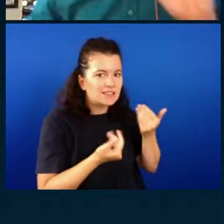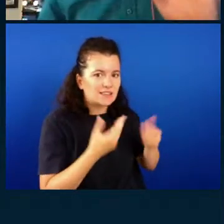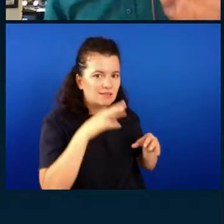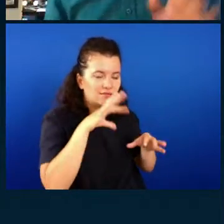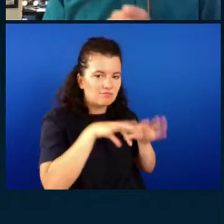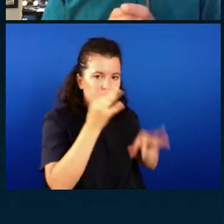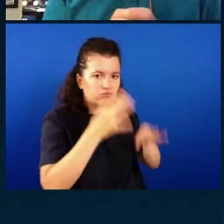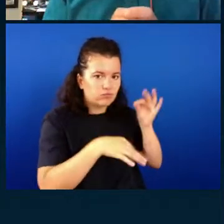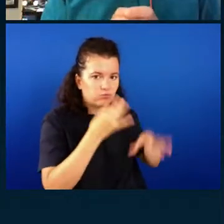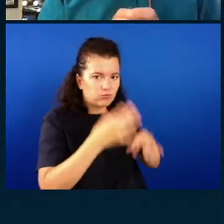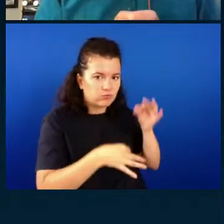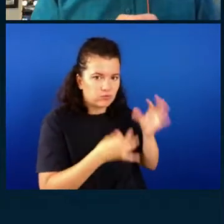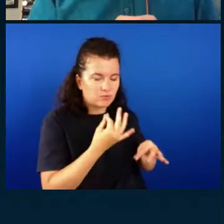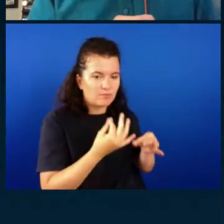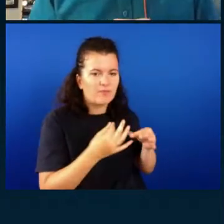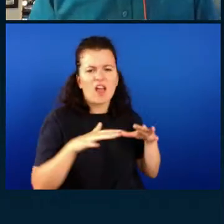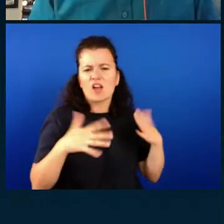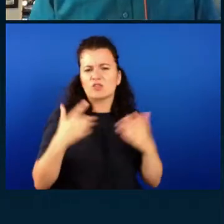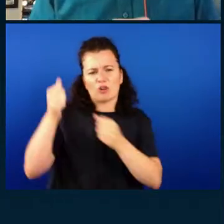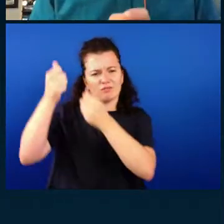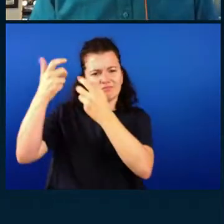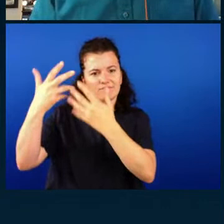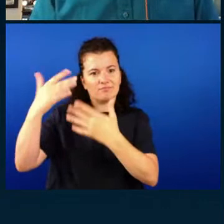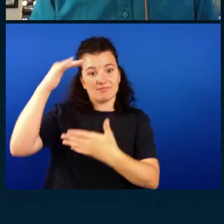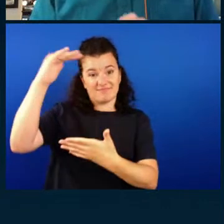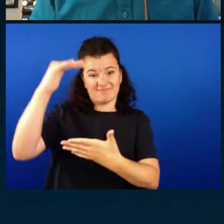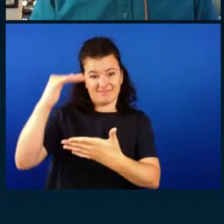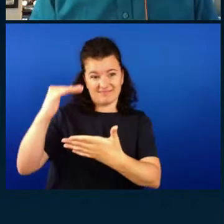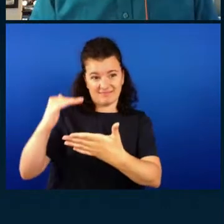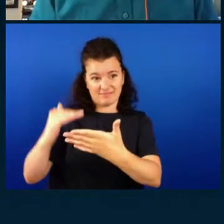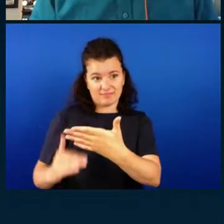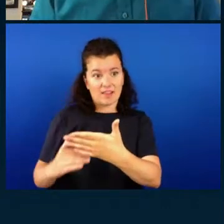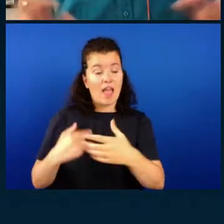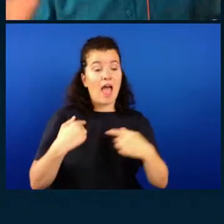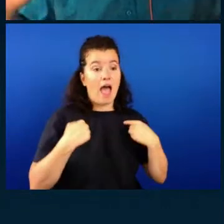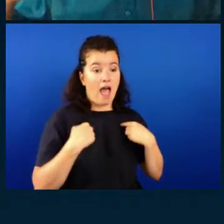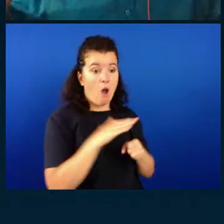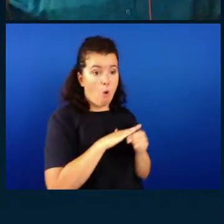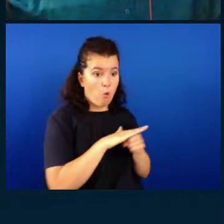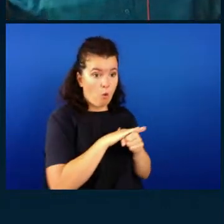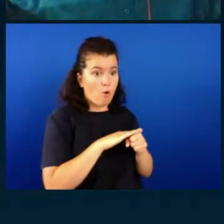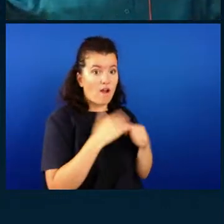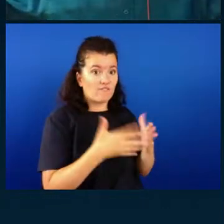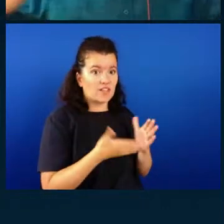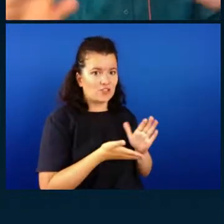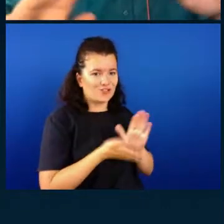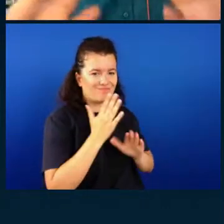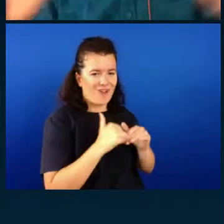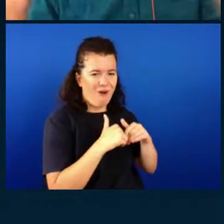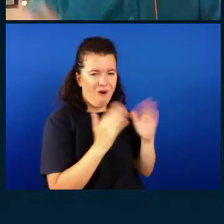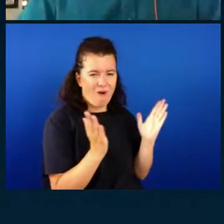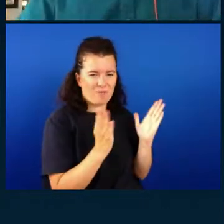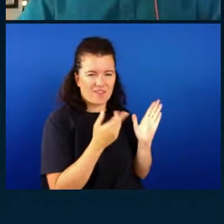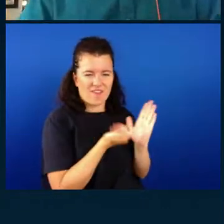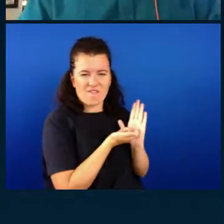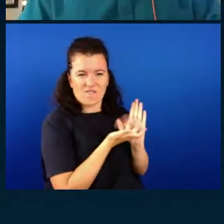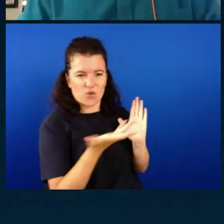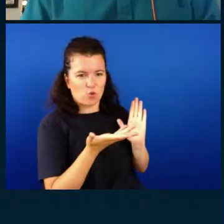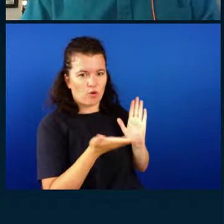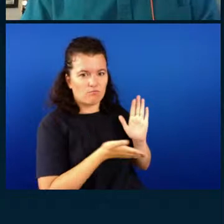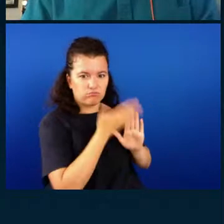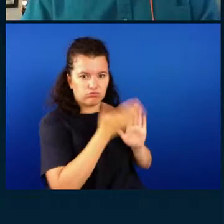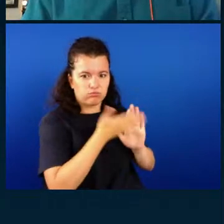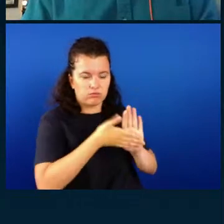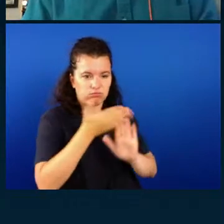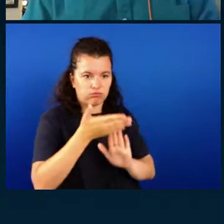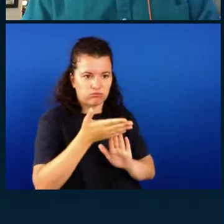And in order to do this, I actually have a few things running locally. So just when you see this, it's so that it's not all